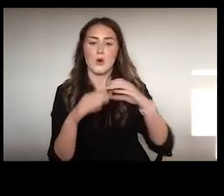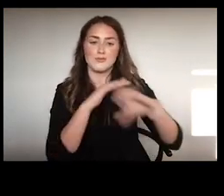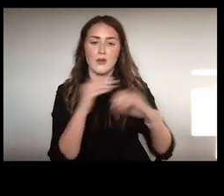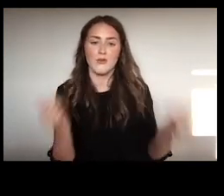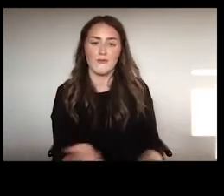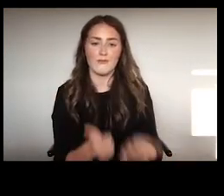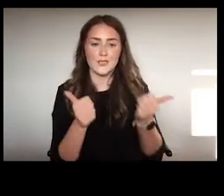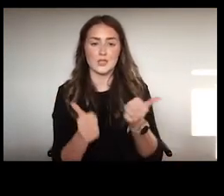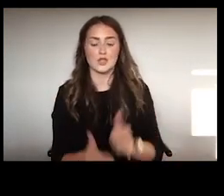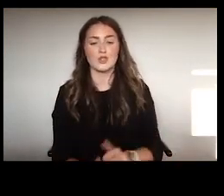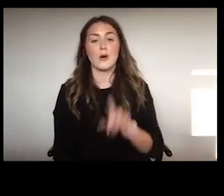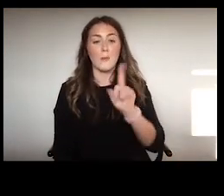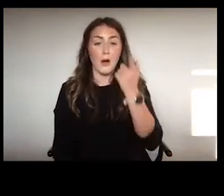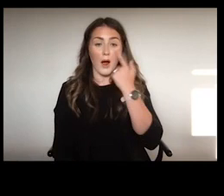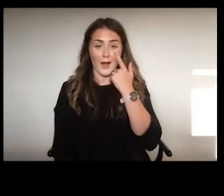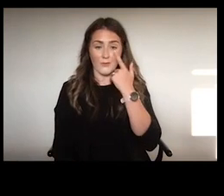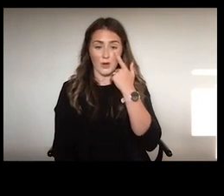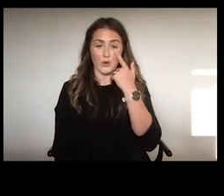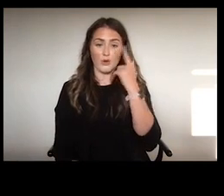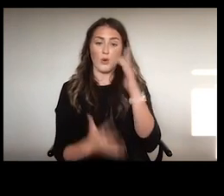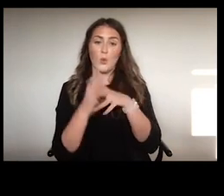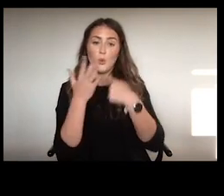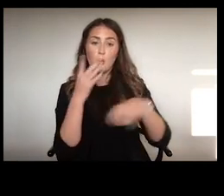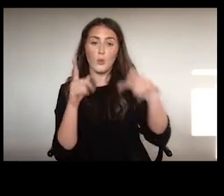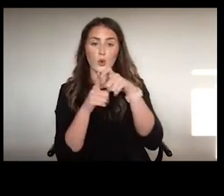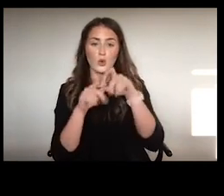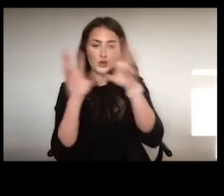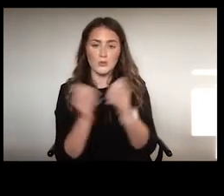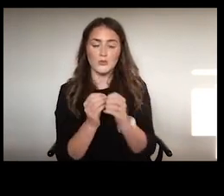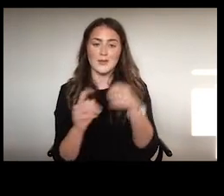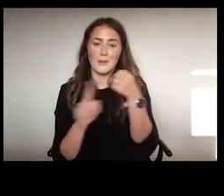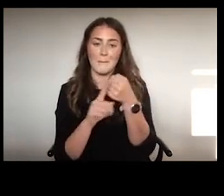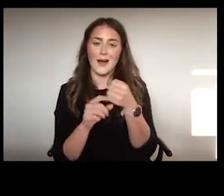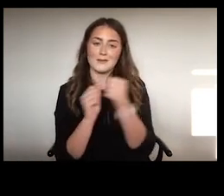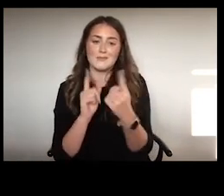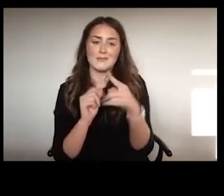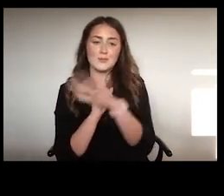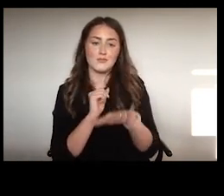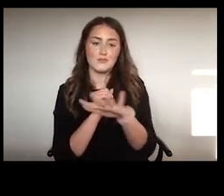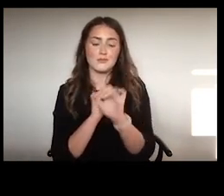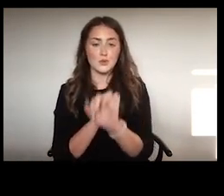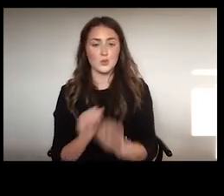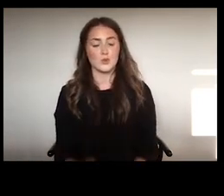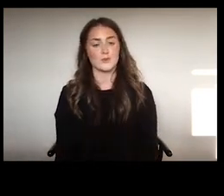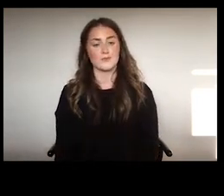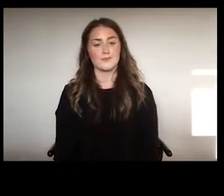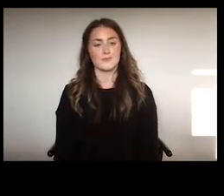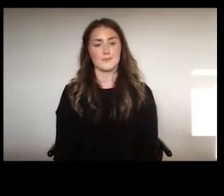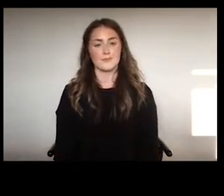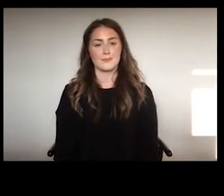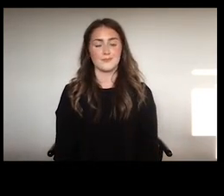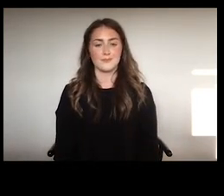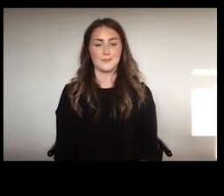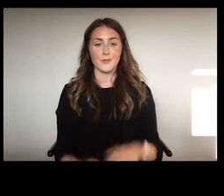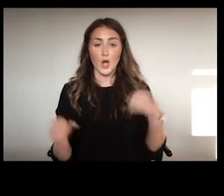road is complete. Please see our ward summary documents to find out about the impacts near you.